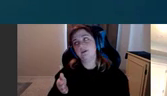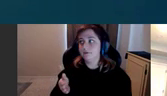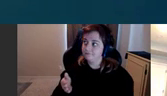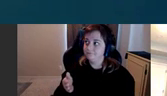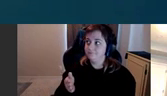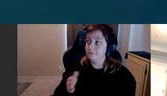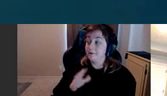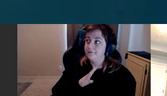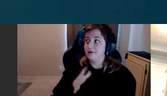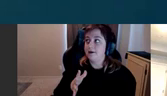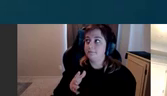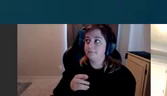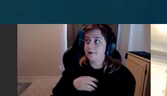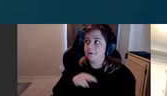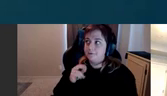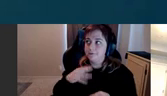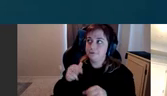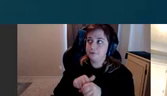I have to come too.